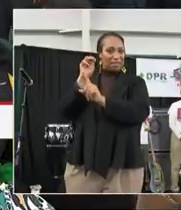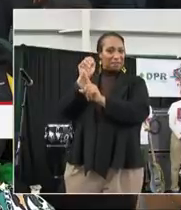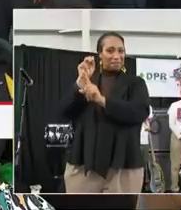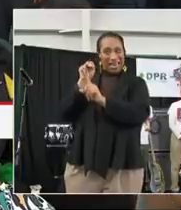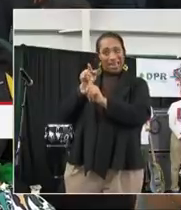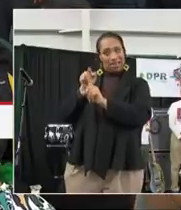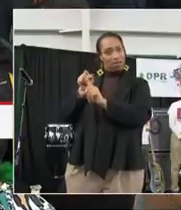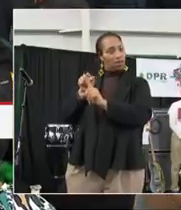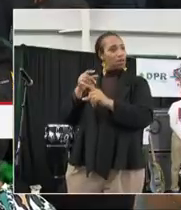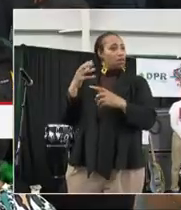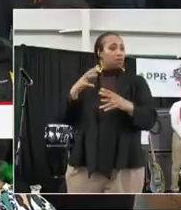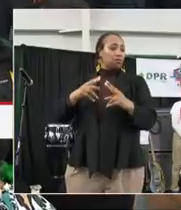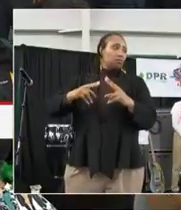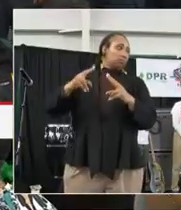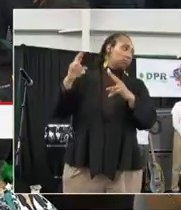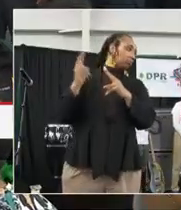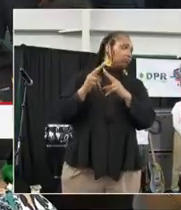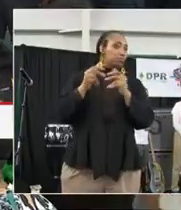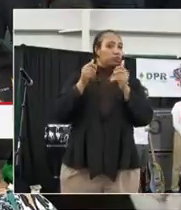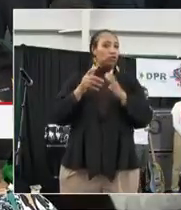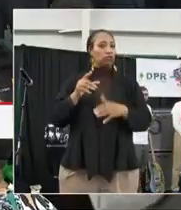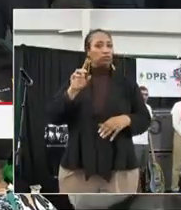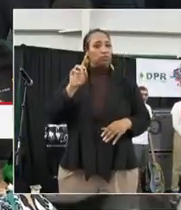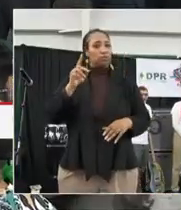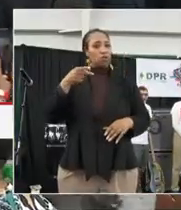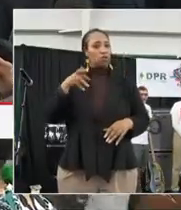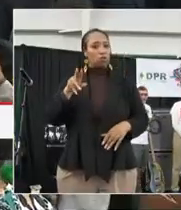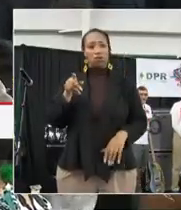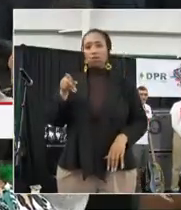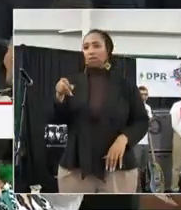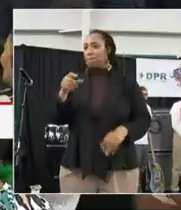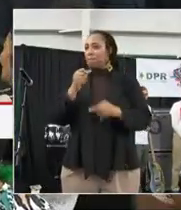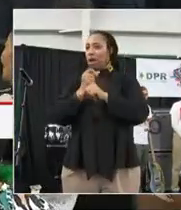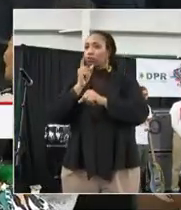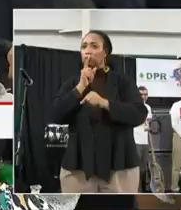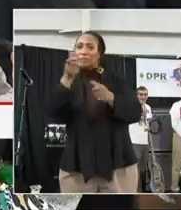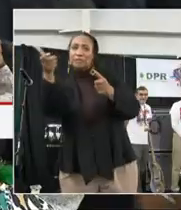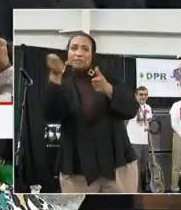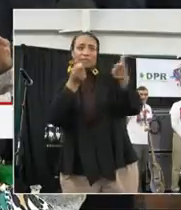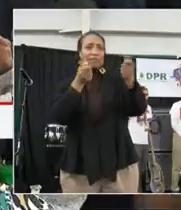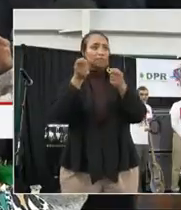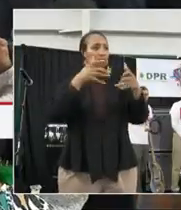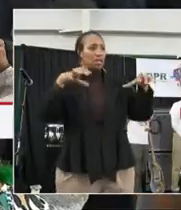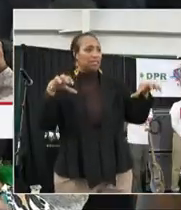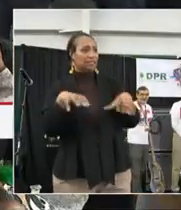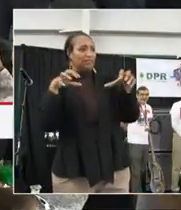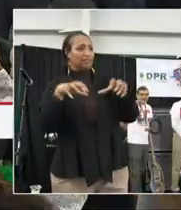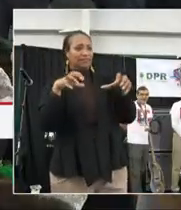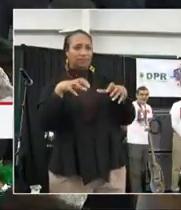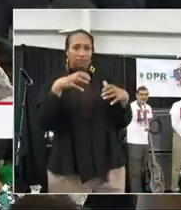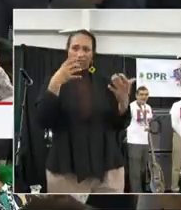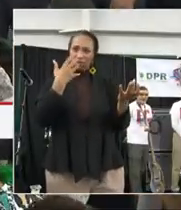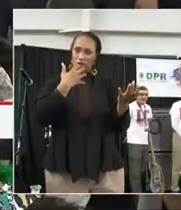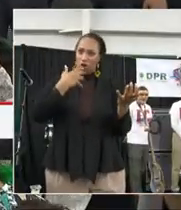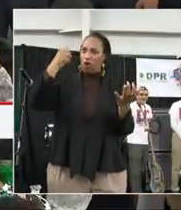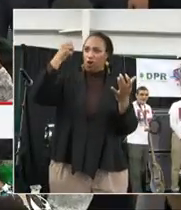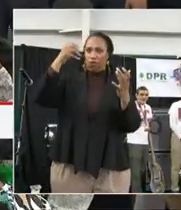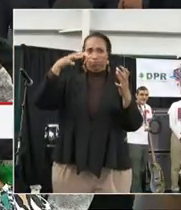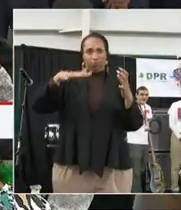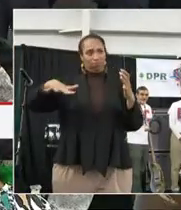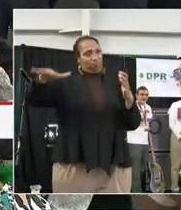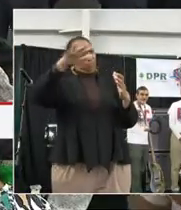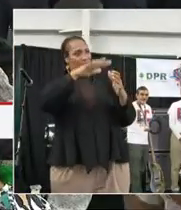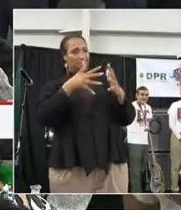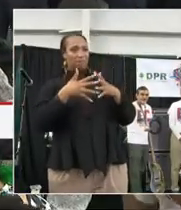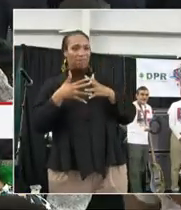together in spaces where we say, for Older Americans Month, where we flip the script on